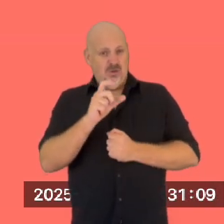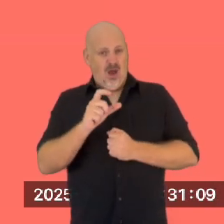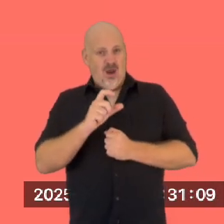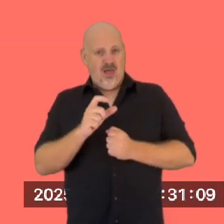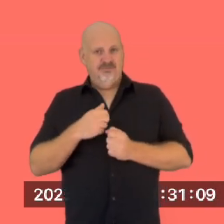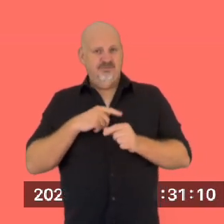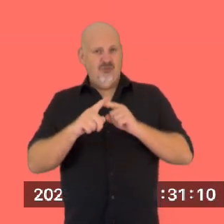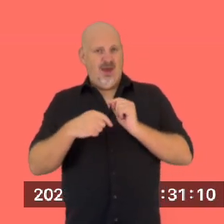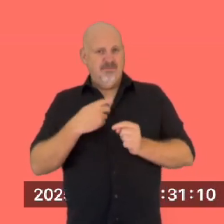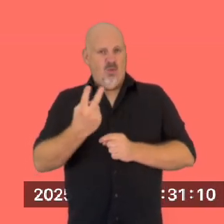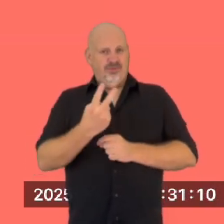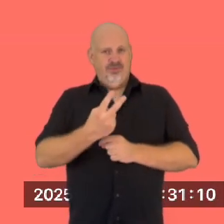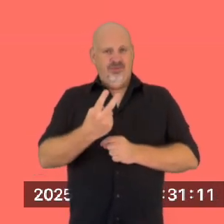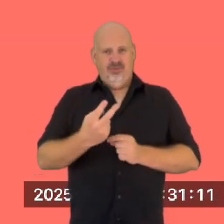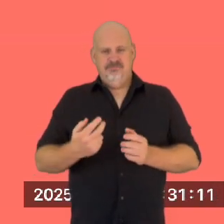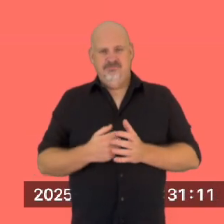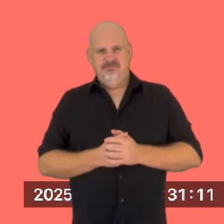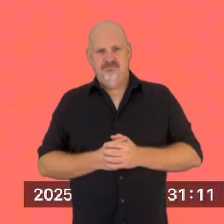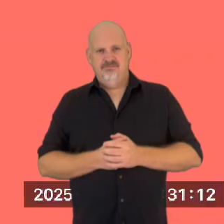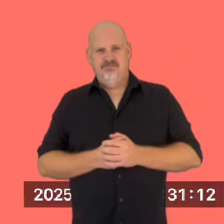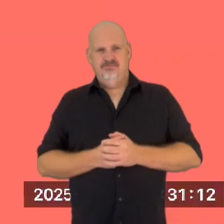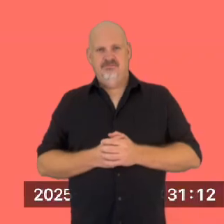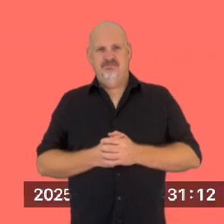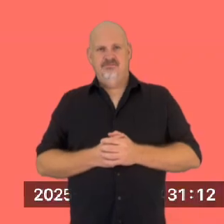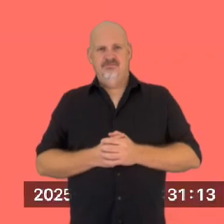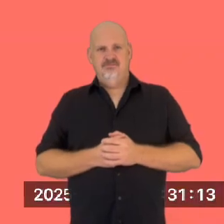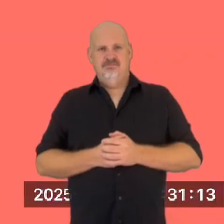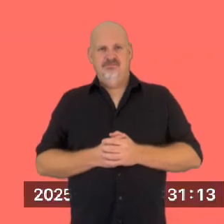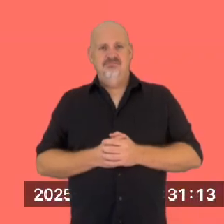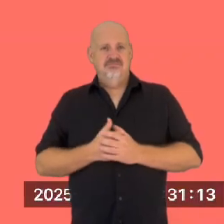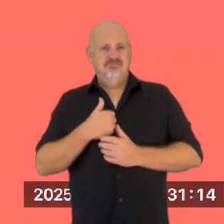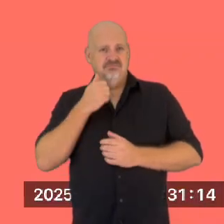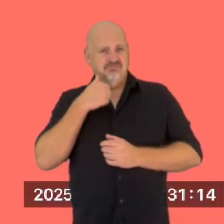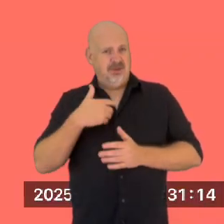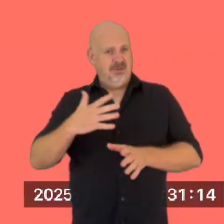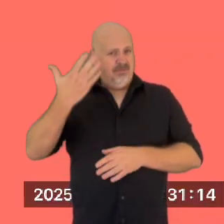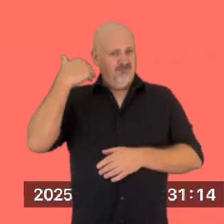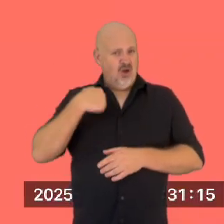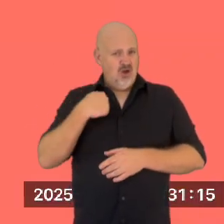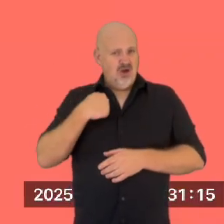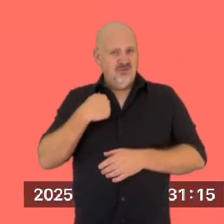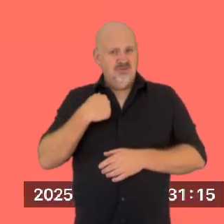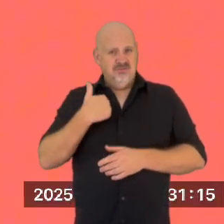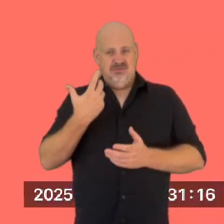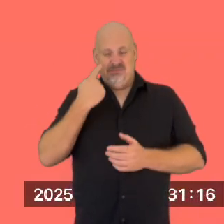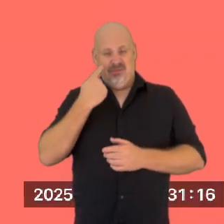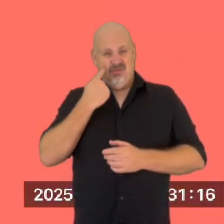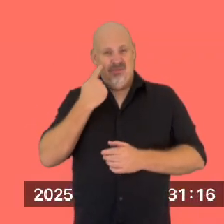here. Now, as I've got these two colours, I'm going to use both. And I know from when I've used these